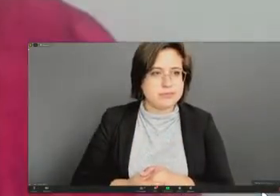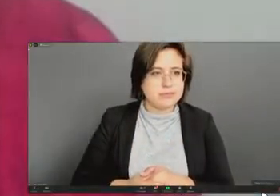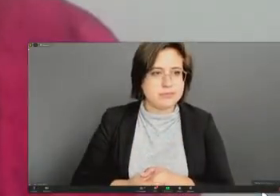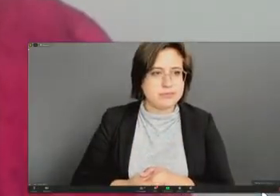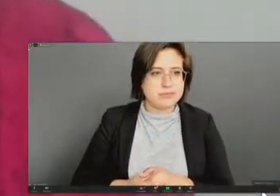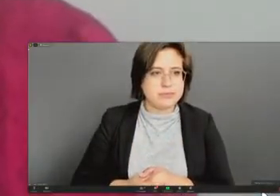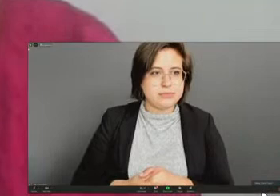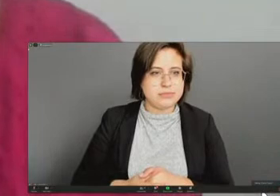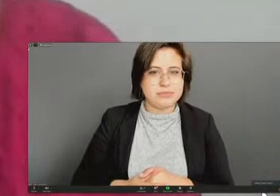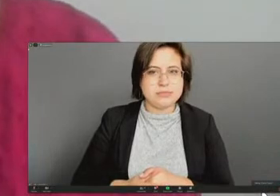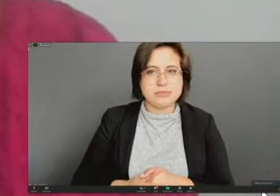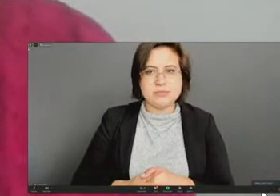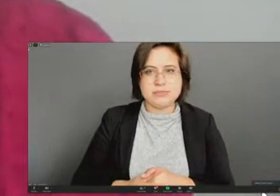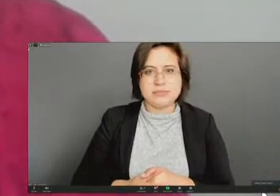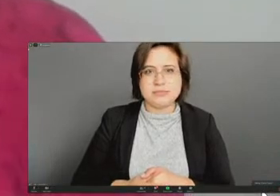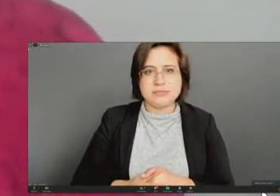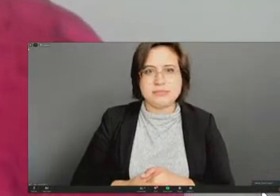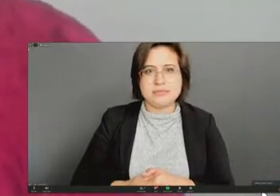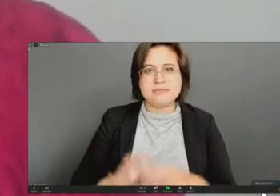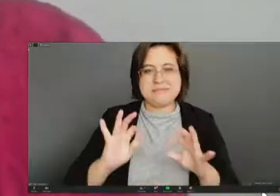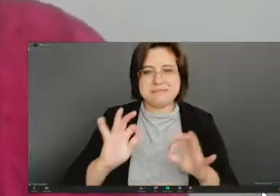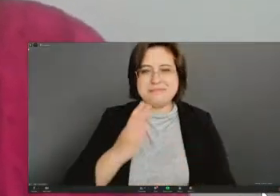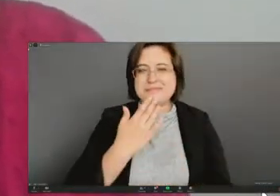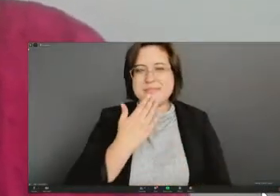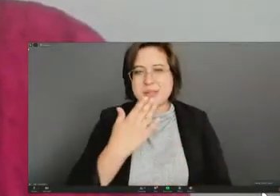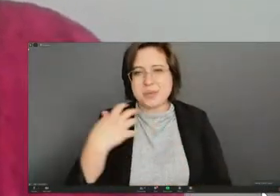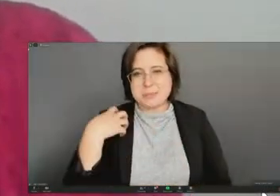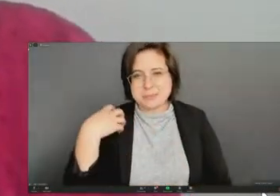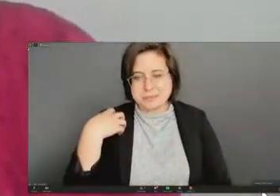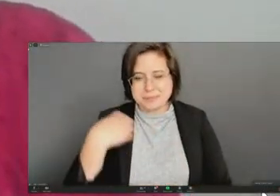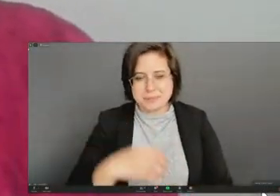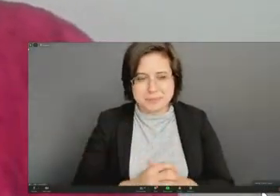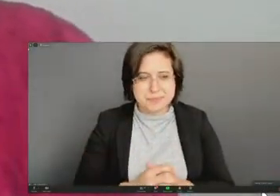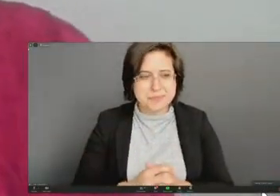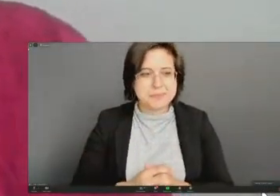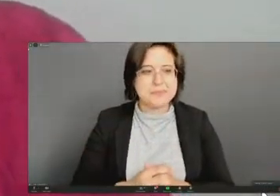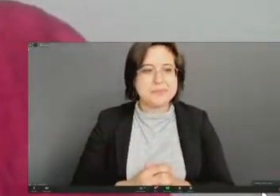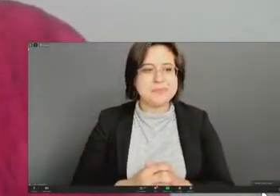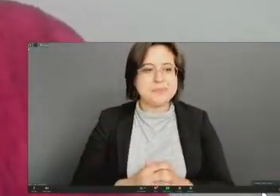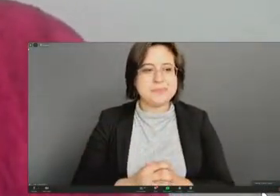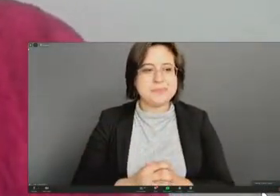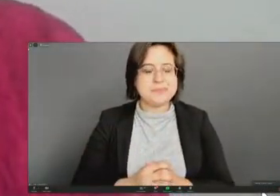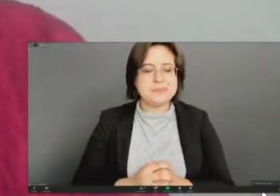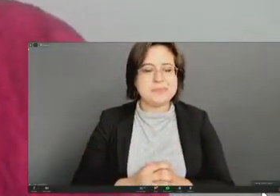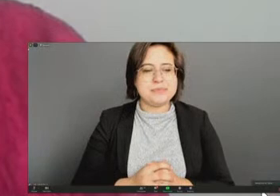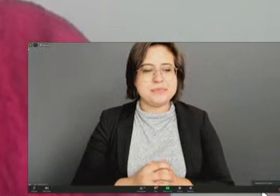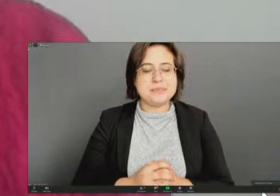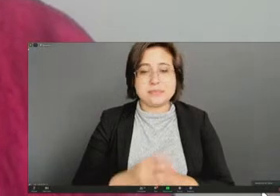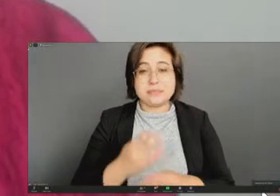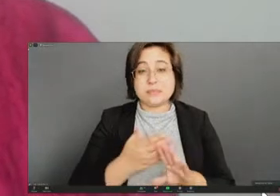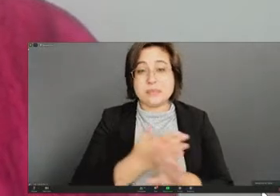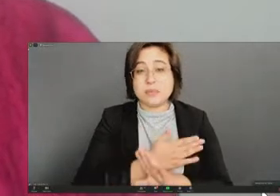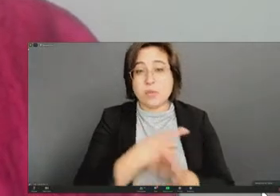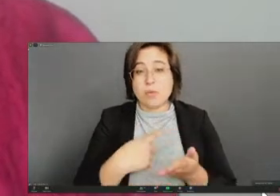Thank you, Madam Chair. And before we move into the